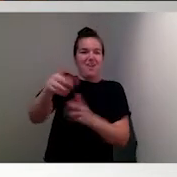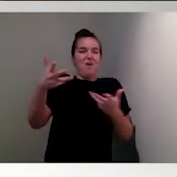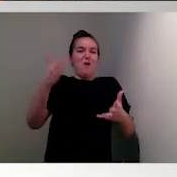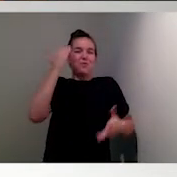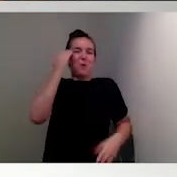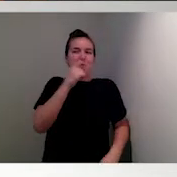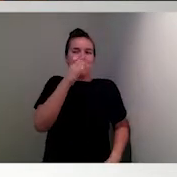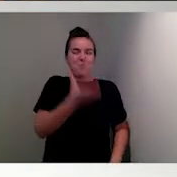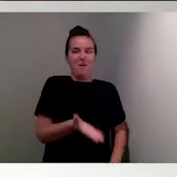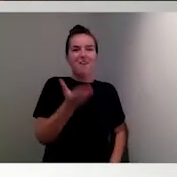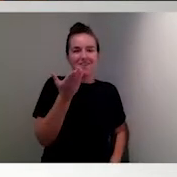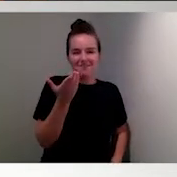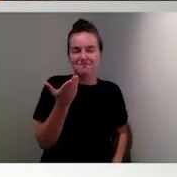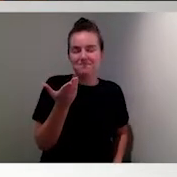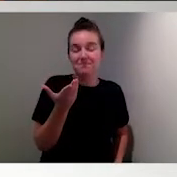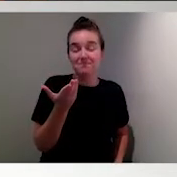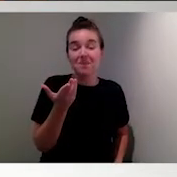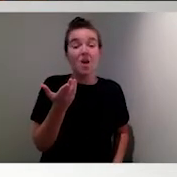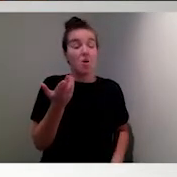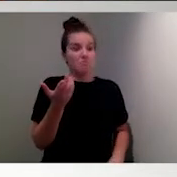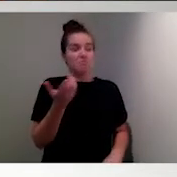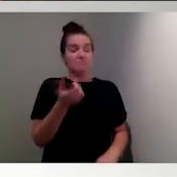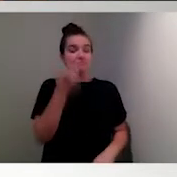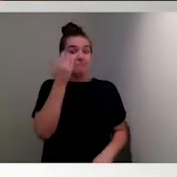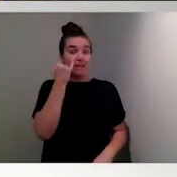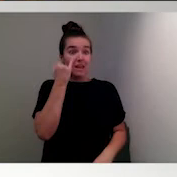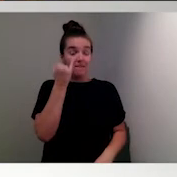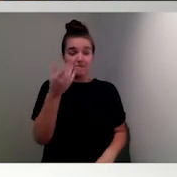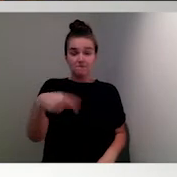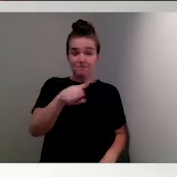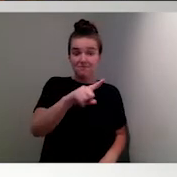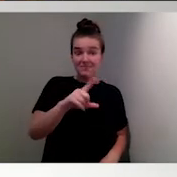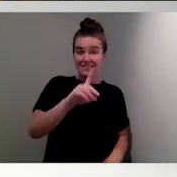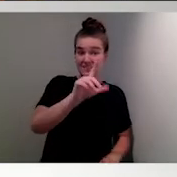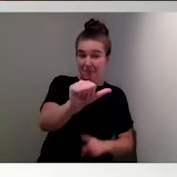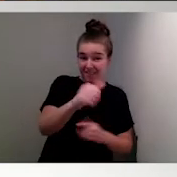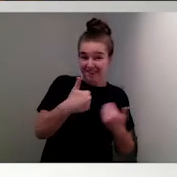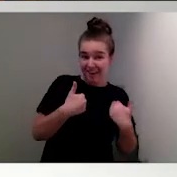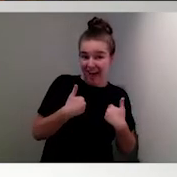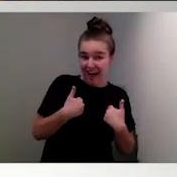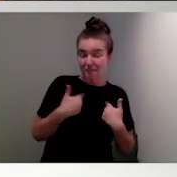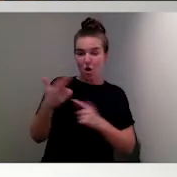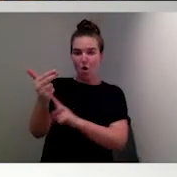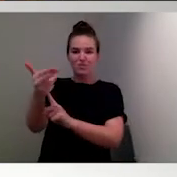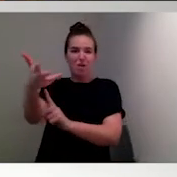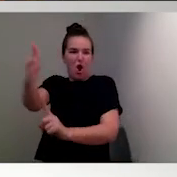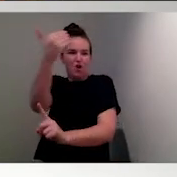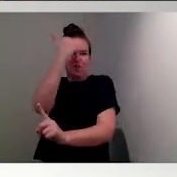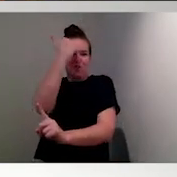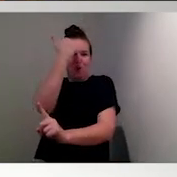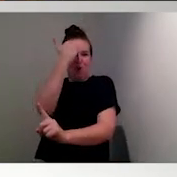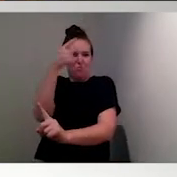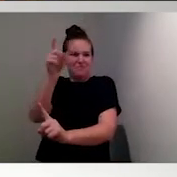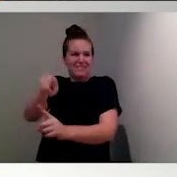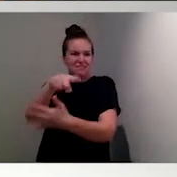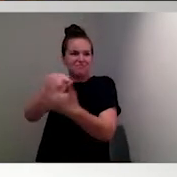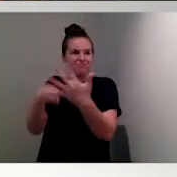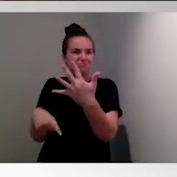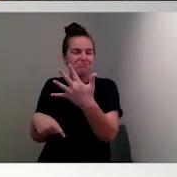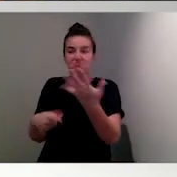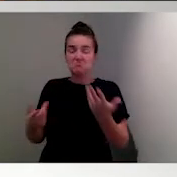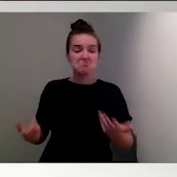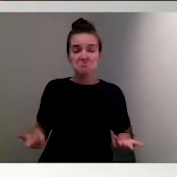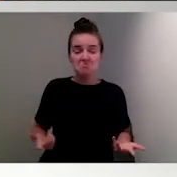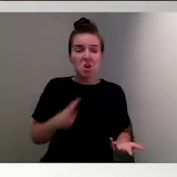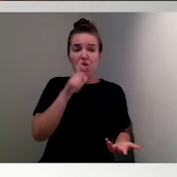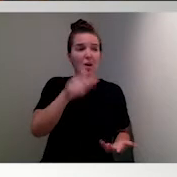a disability and you require extra things upon your arrival, they already know that. You don't have to call them. You don't have to verify